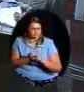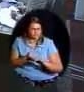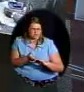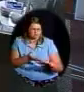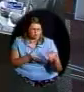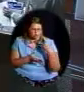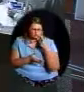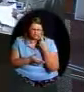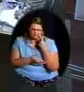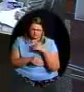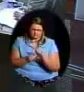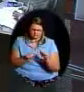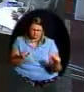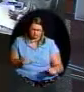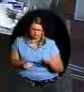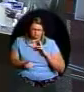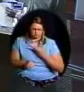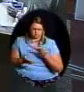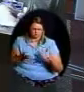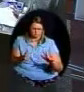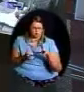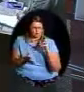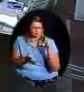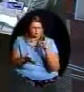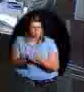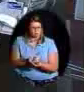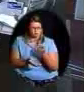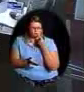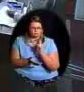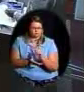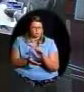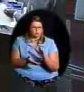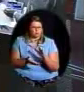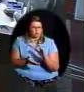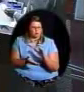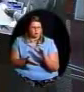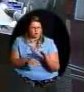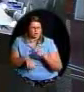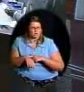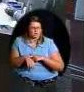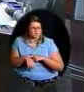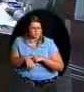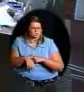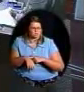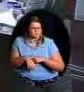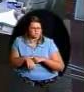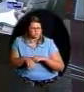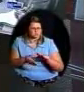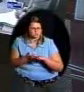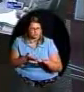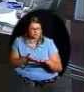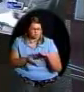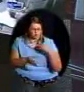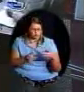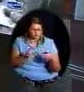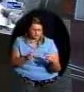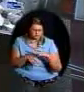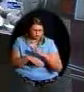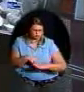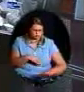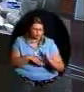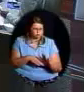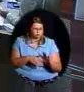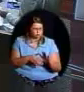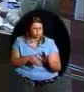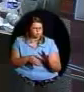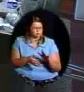we have approved in regards to time cards and issues surrounding that. And so I thought I'd